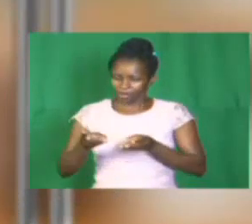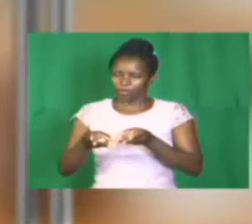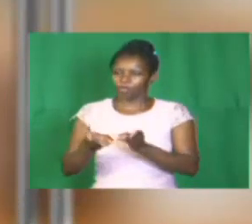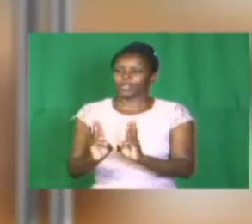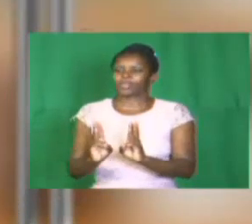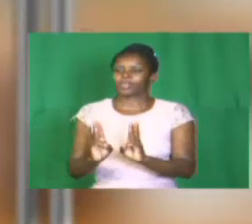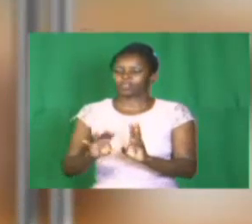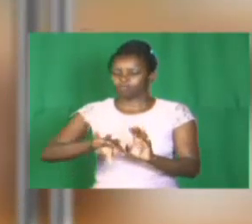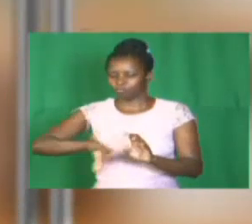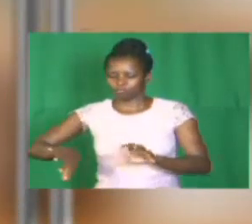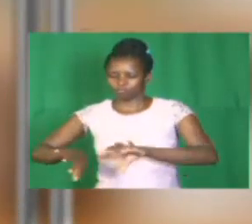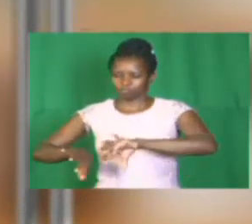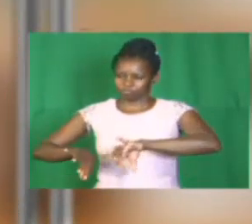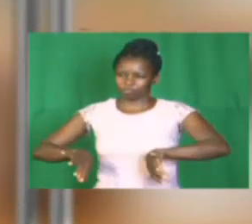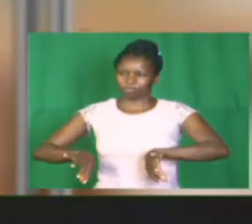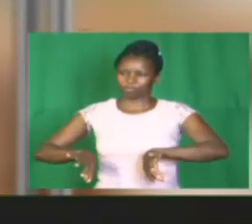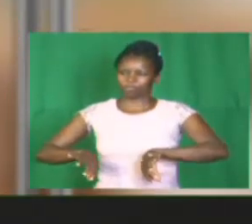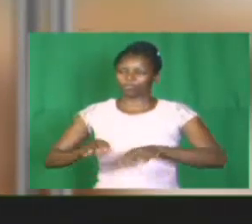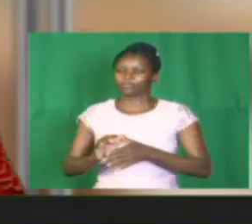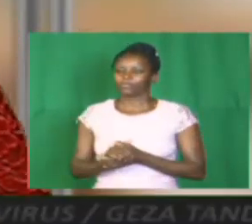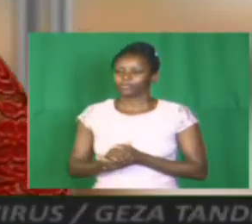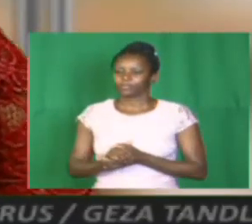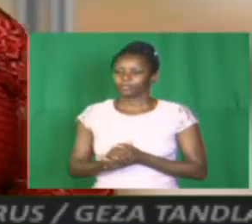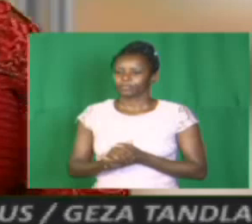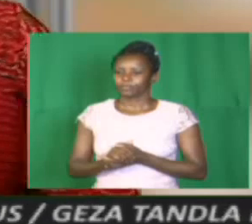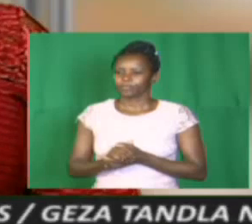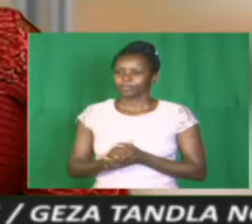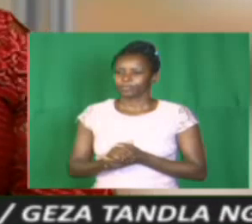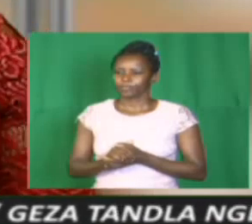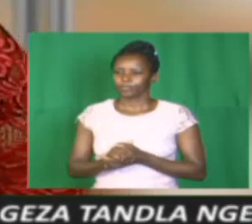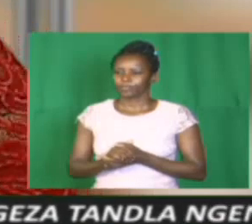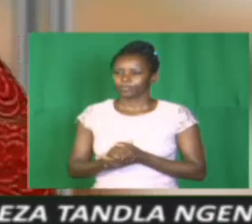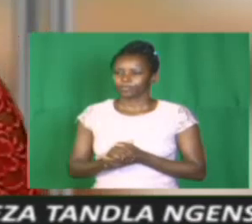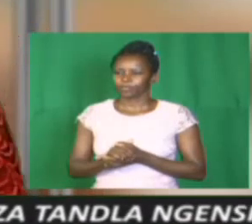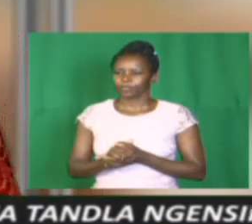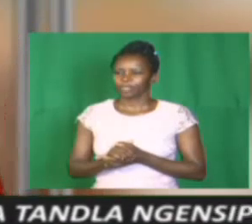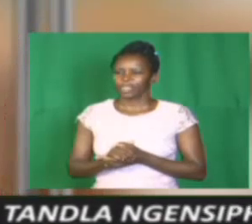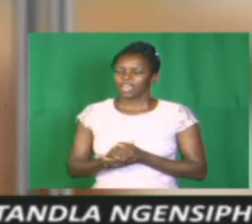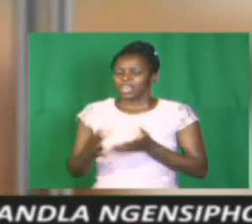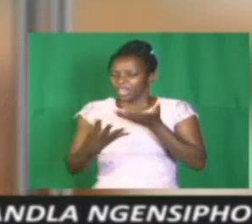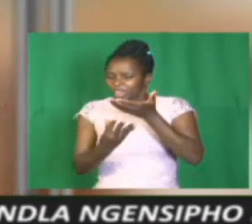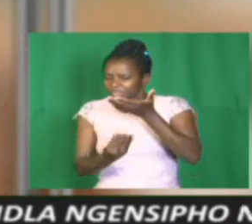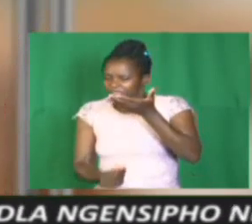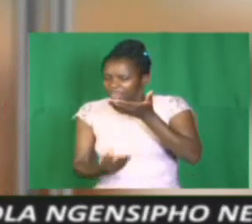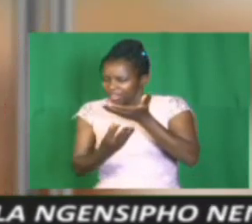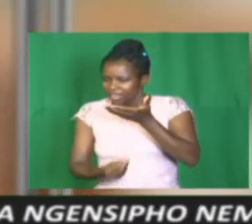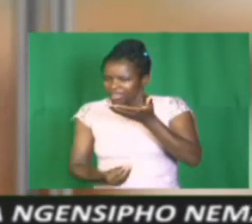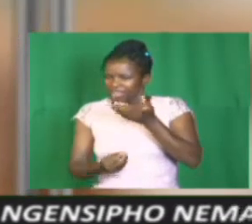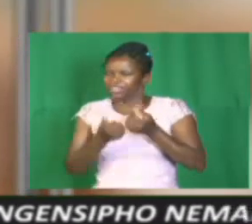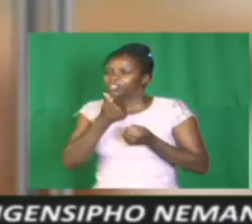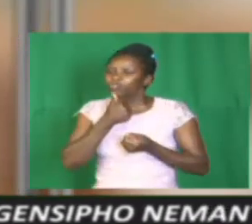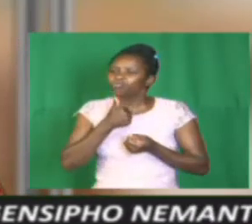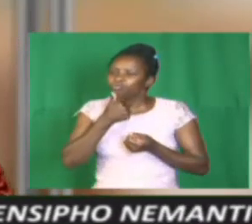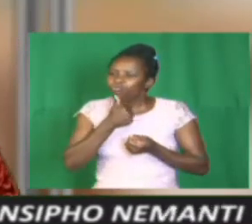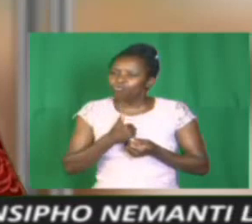of separating mixtures. So now this method is used to separate